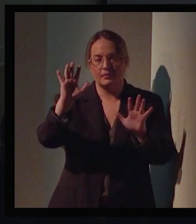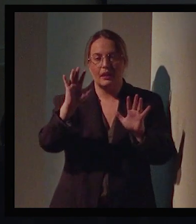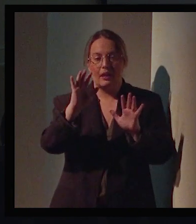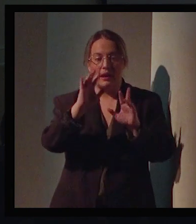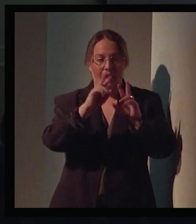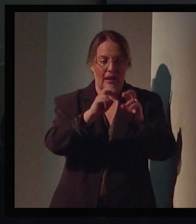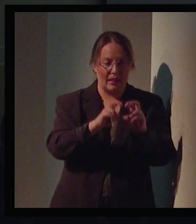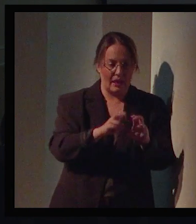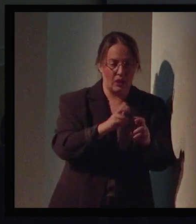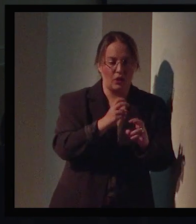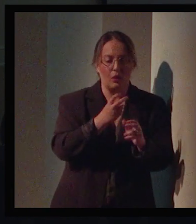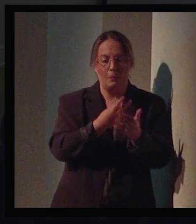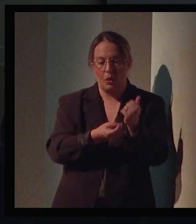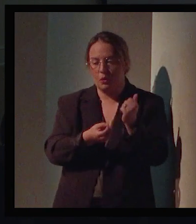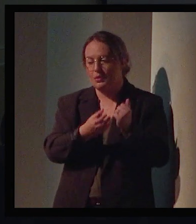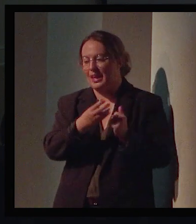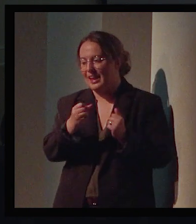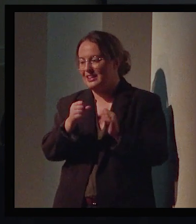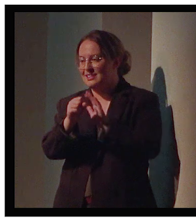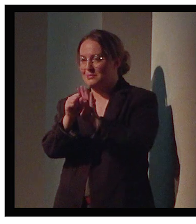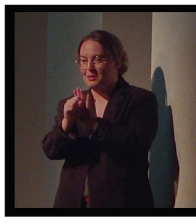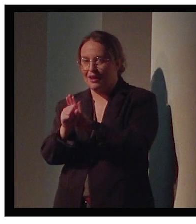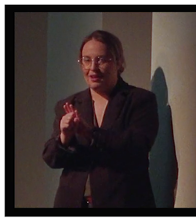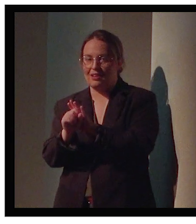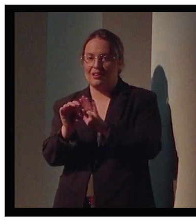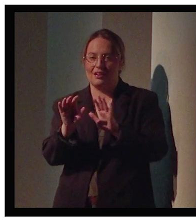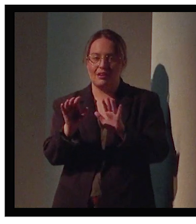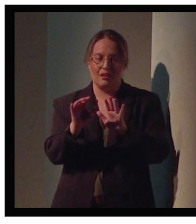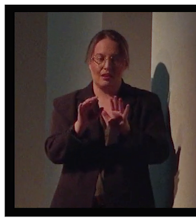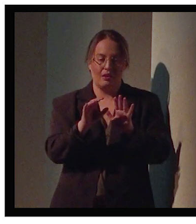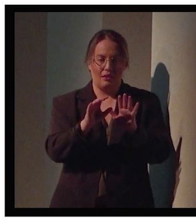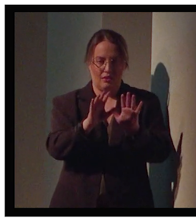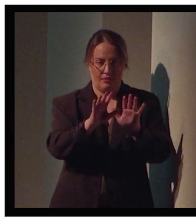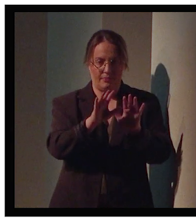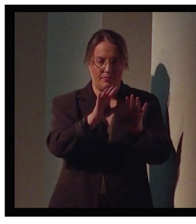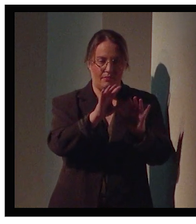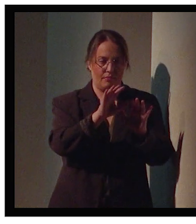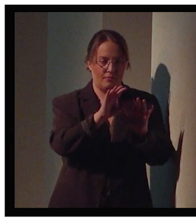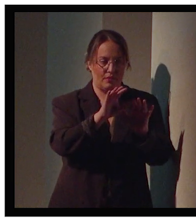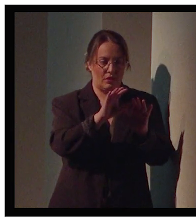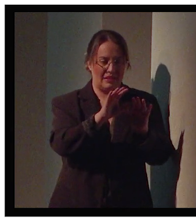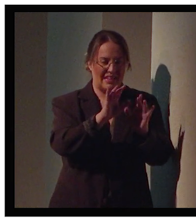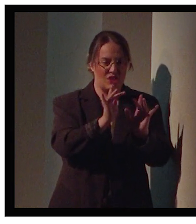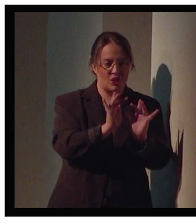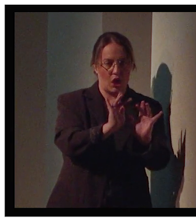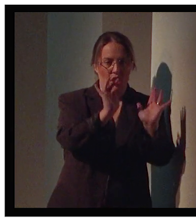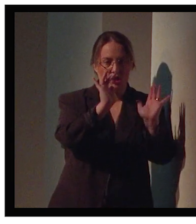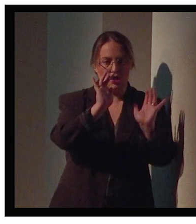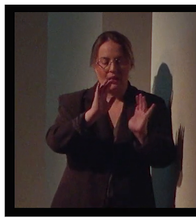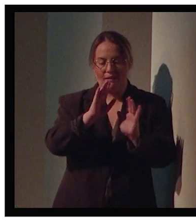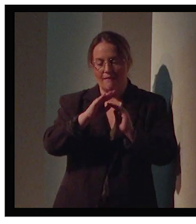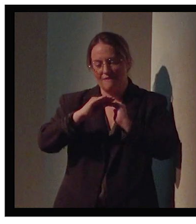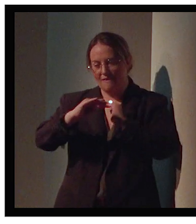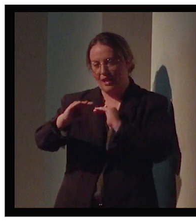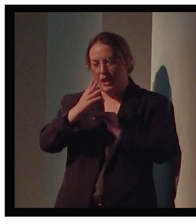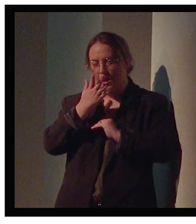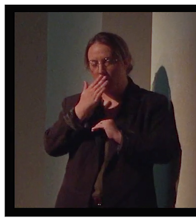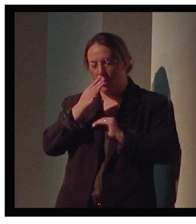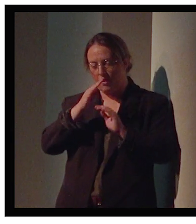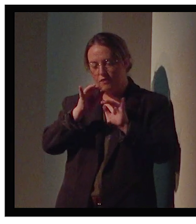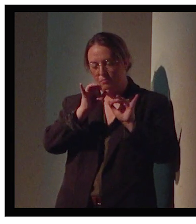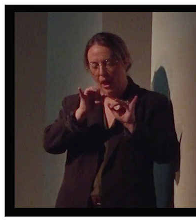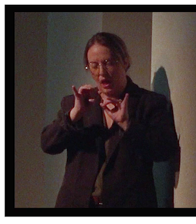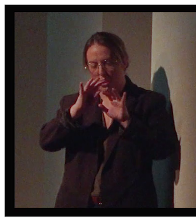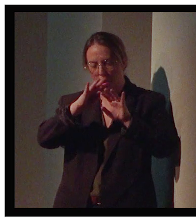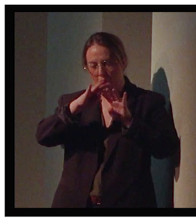symbolic. Cézanne's geometricized touch and Bonnard's flat color and patterning are just two examples of